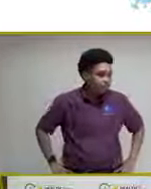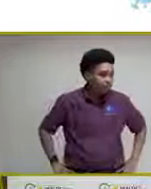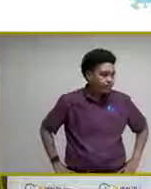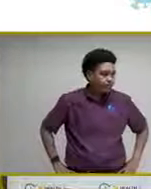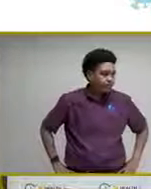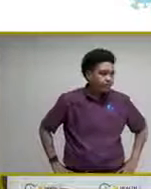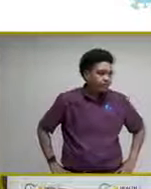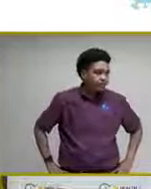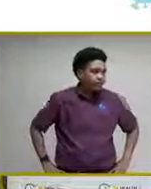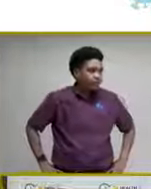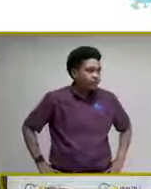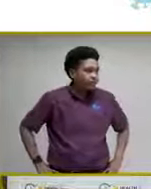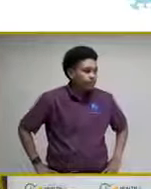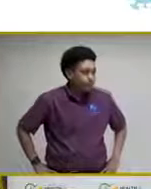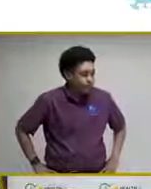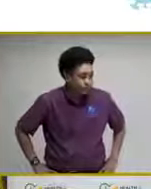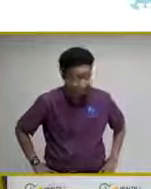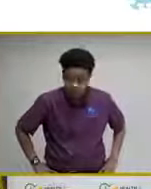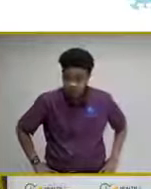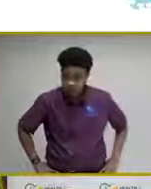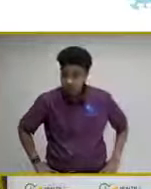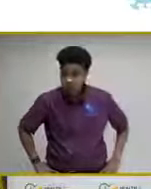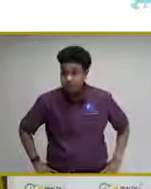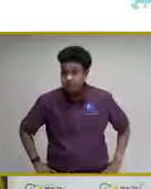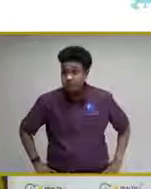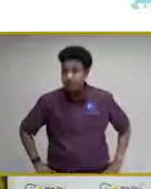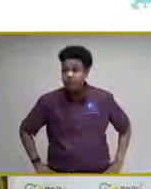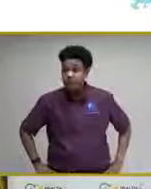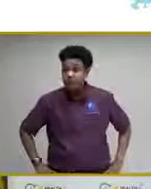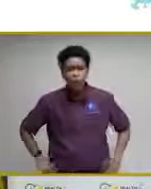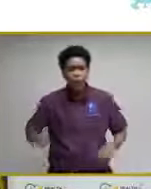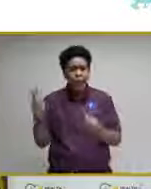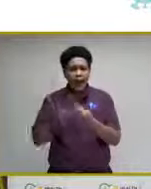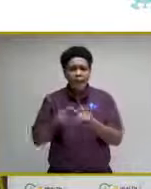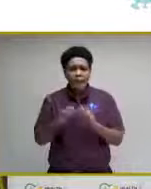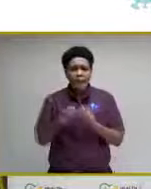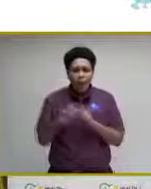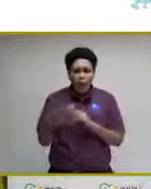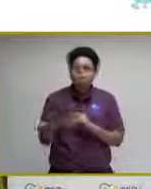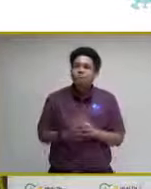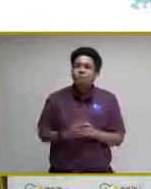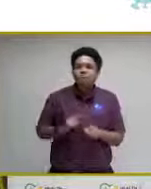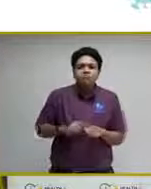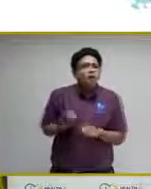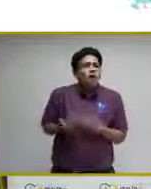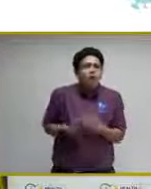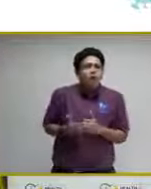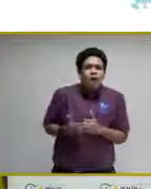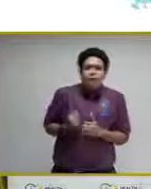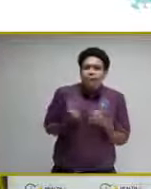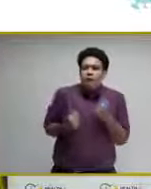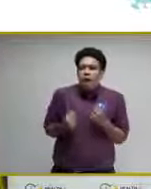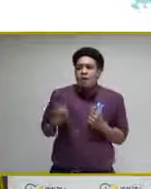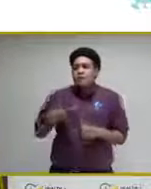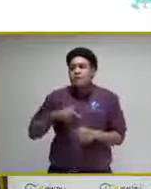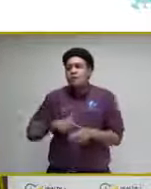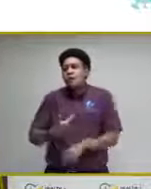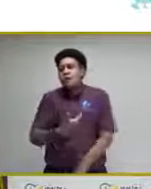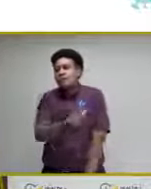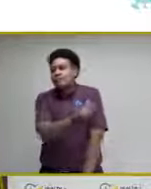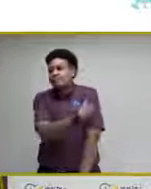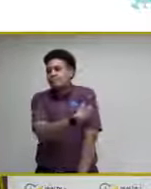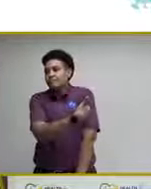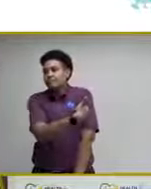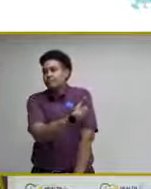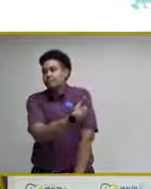So, implementation of this. In March, we will begin our vaccination based